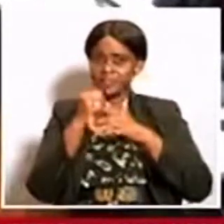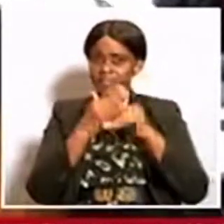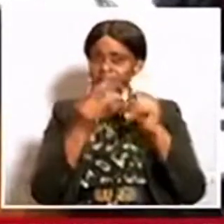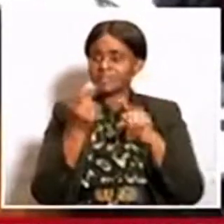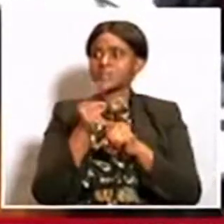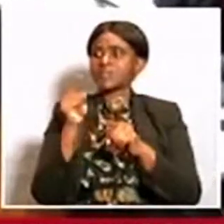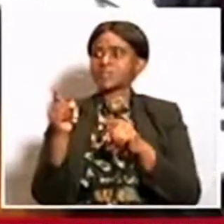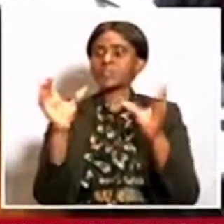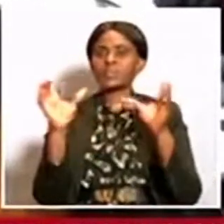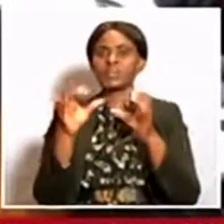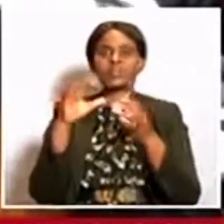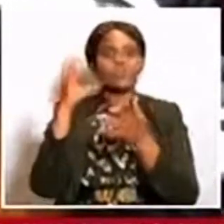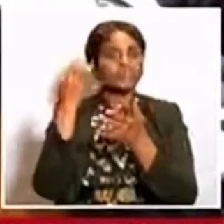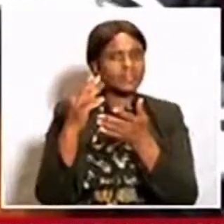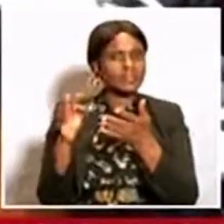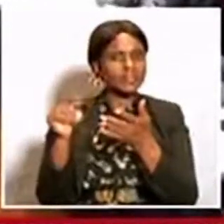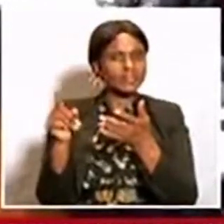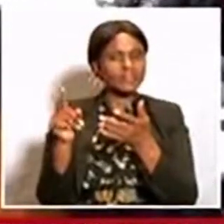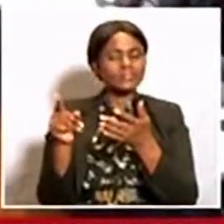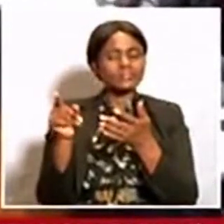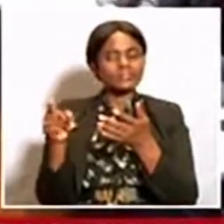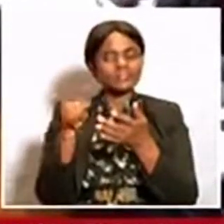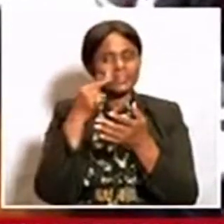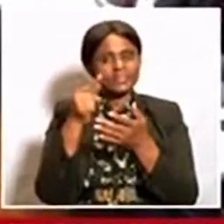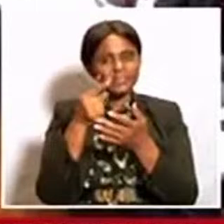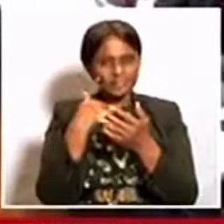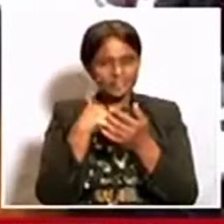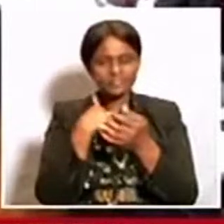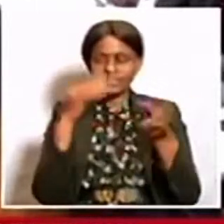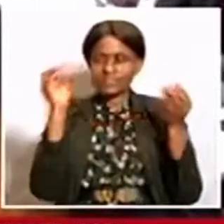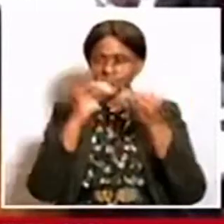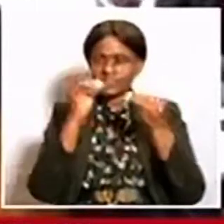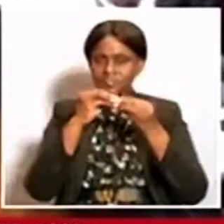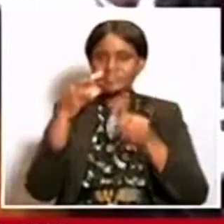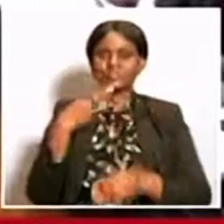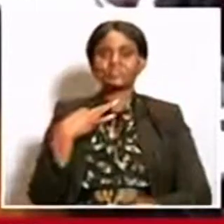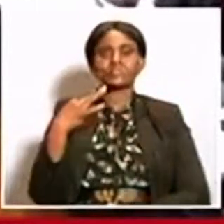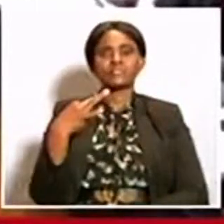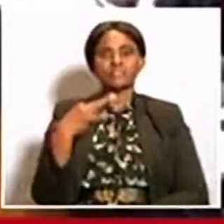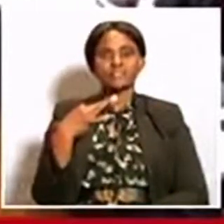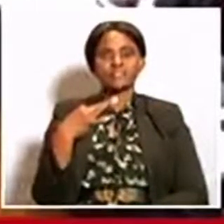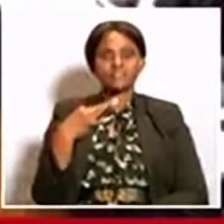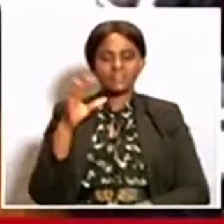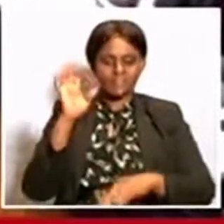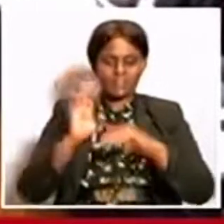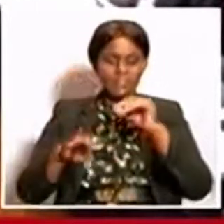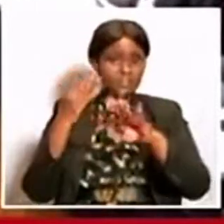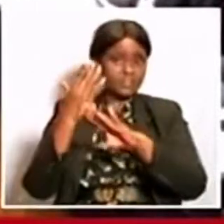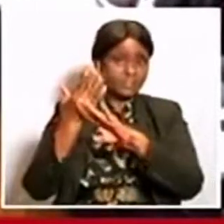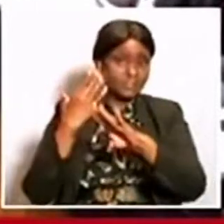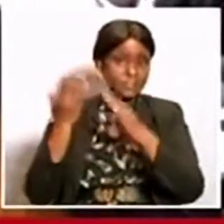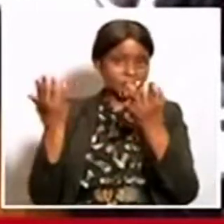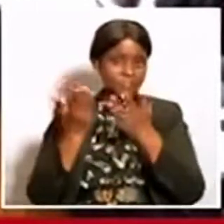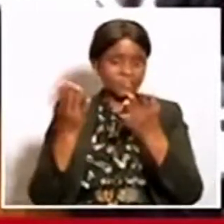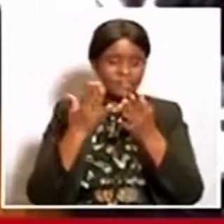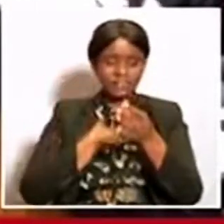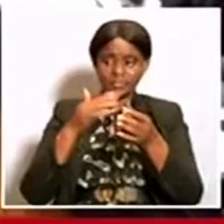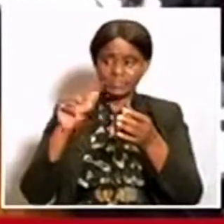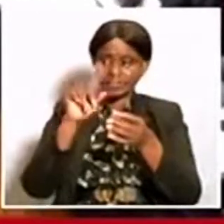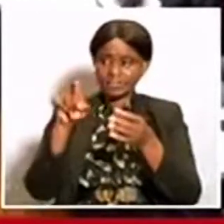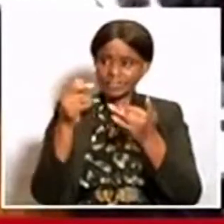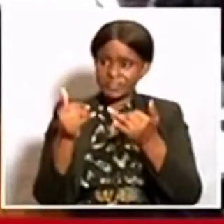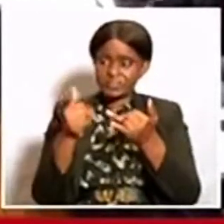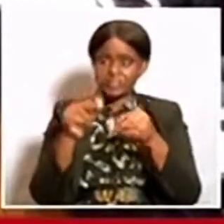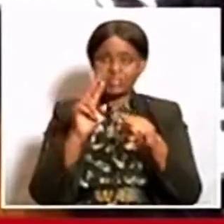you, Council Secretary, that there's been more application, than before. So my question